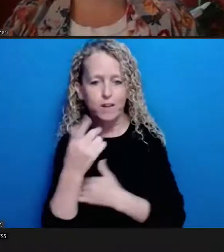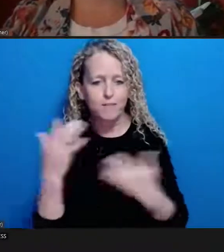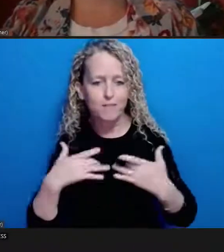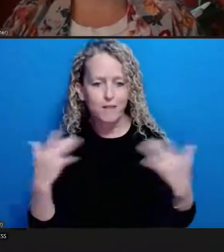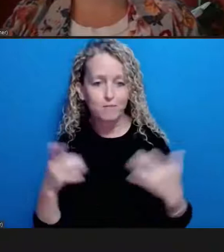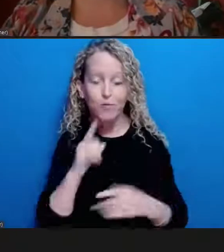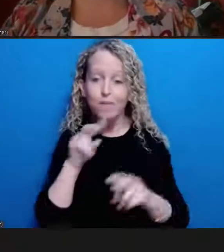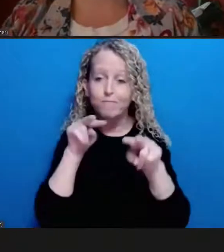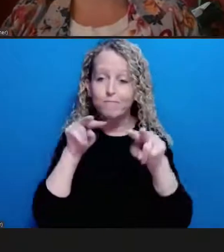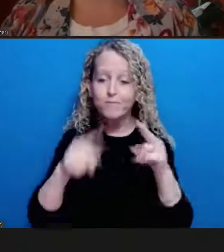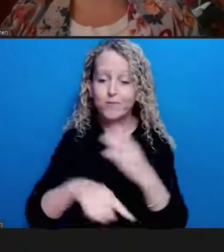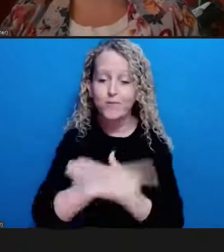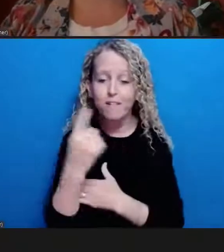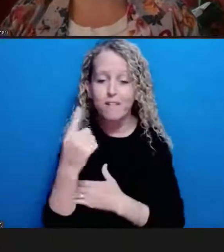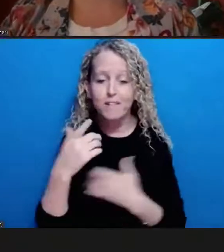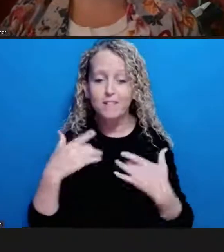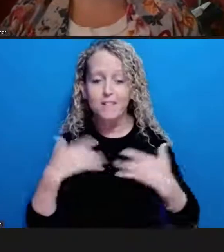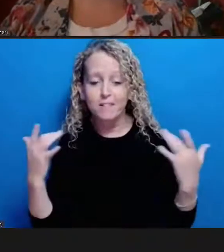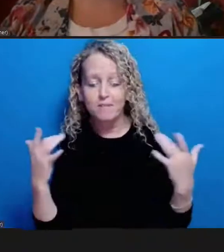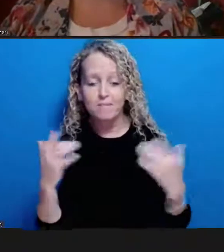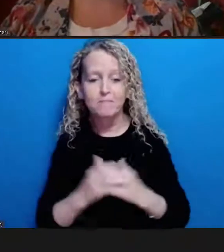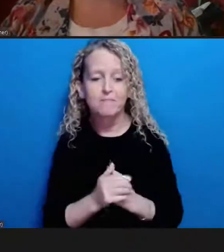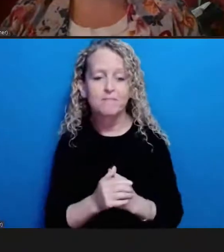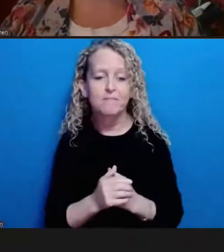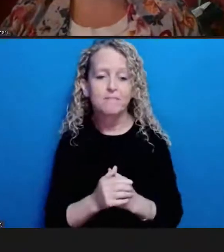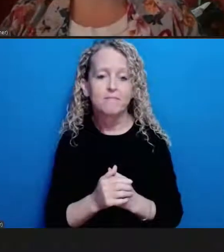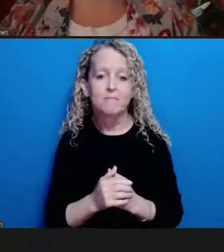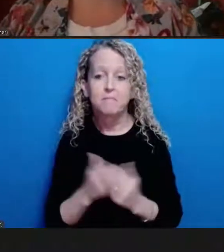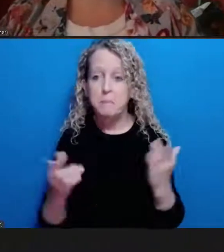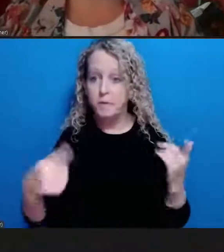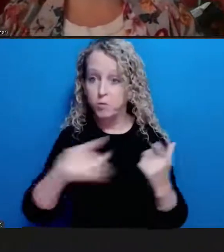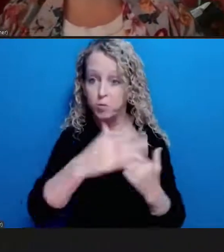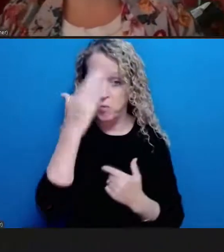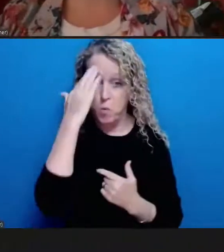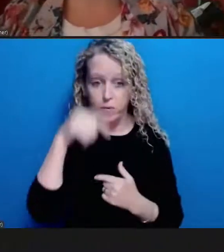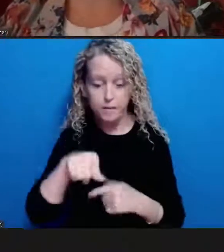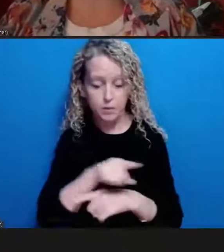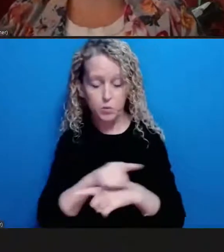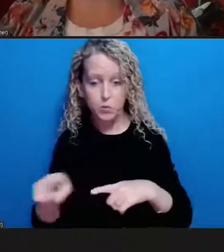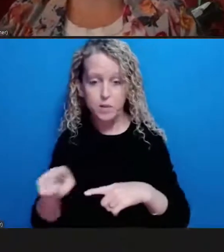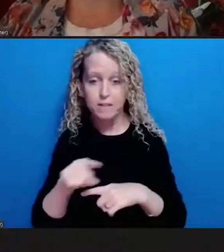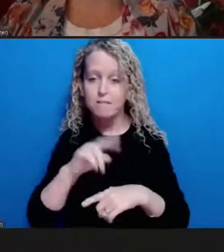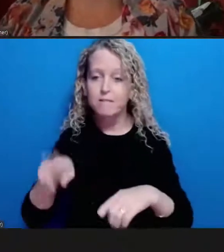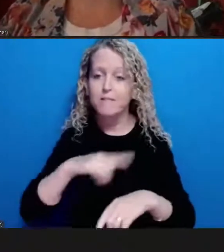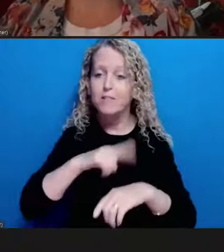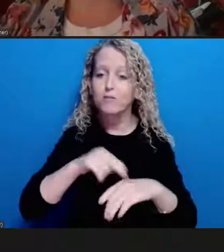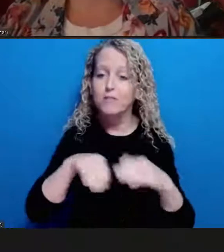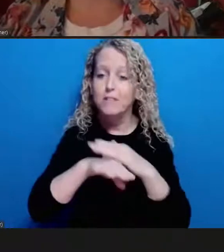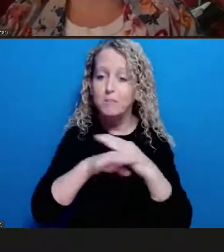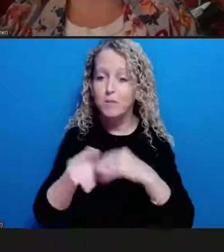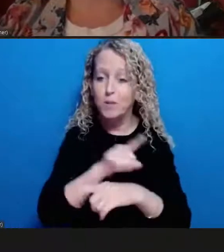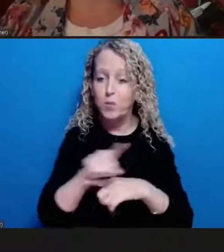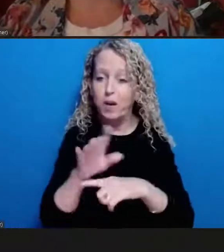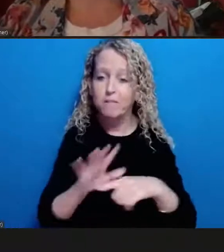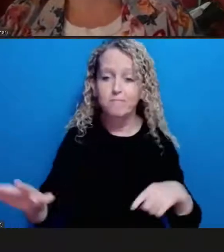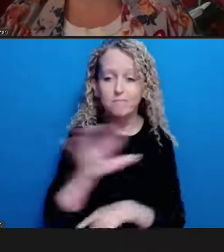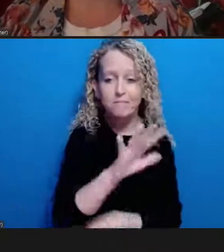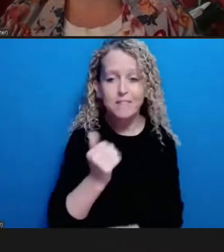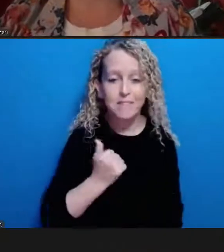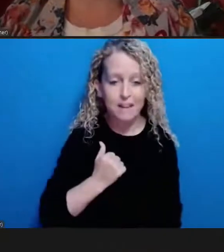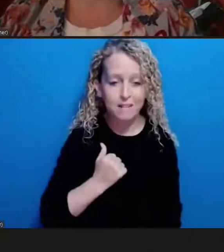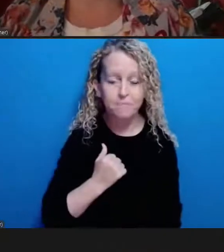today's event. As you may know, we're just kicking off National Accessibility Week across Canada. The Government of